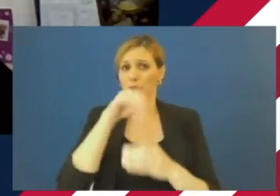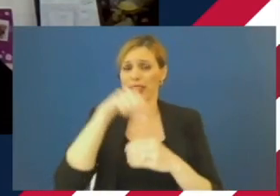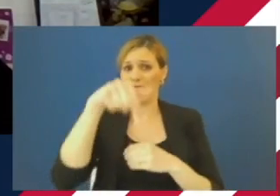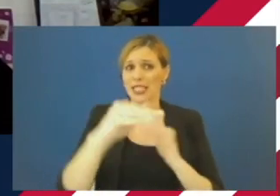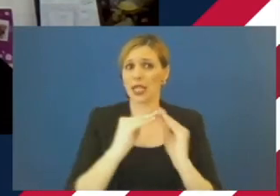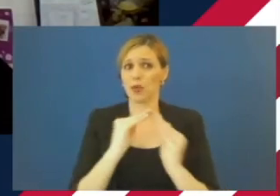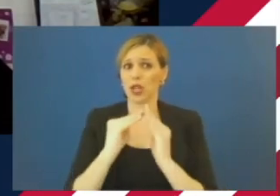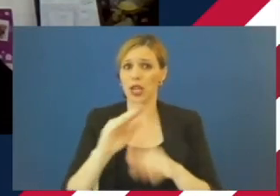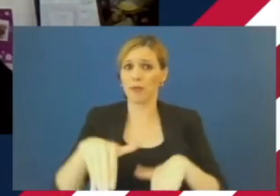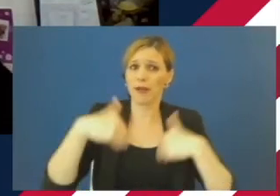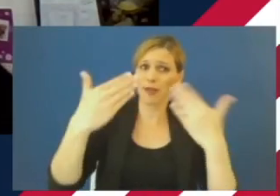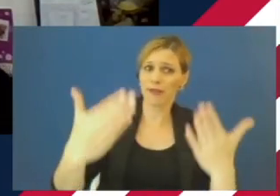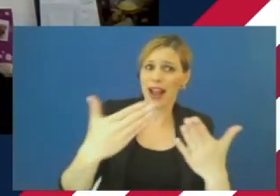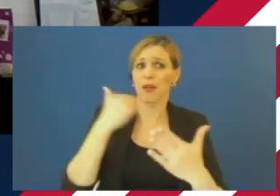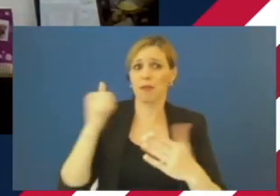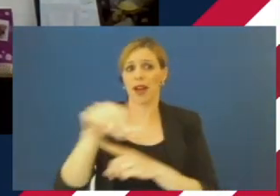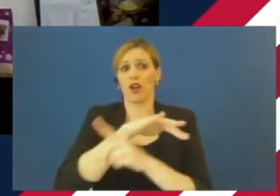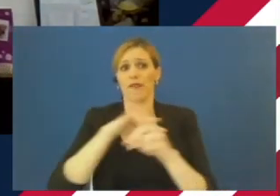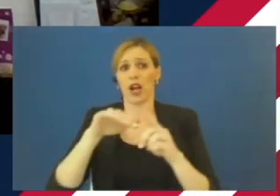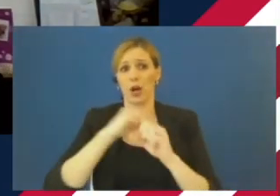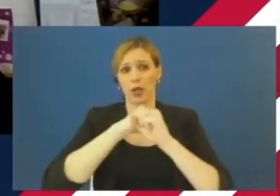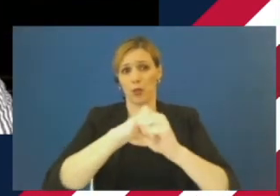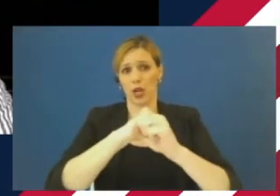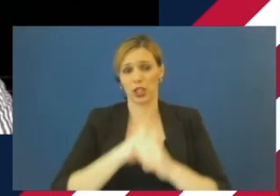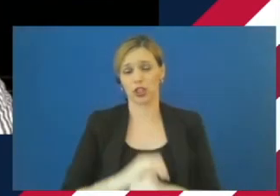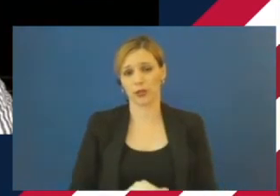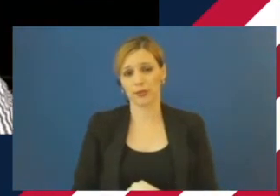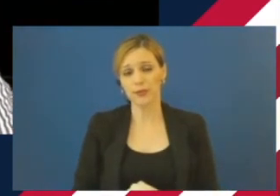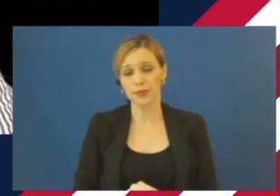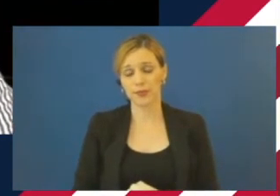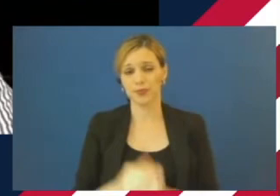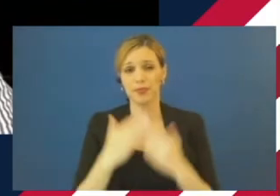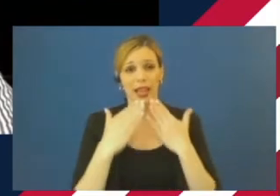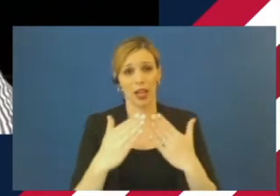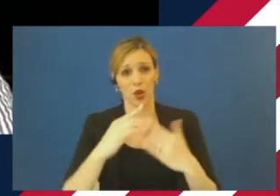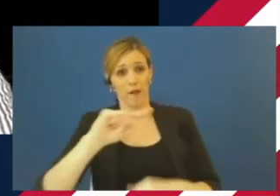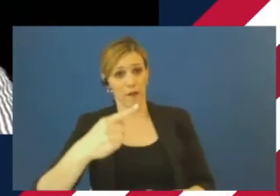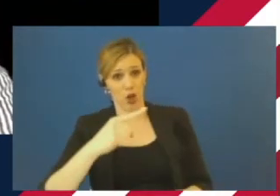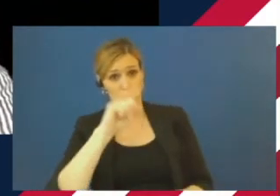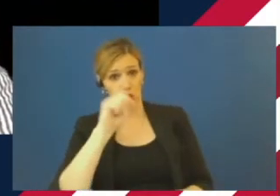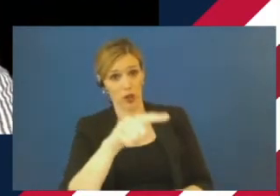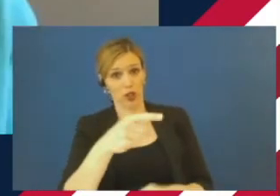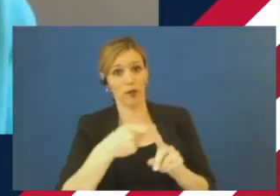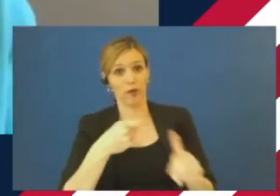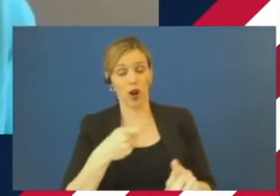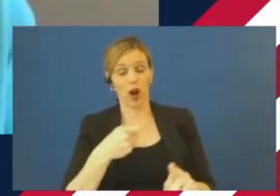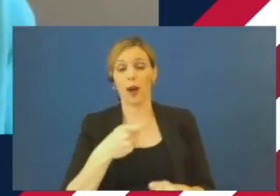much. Thank you. Our first question is from Congresswoman Holland.